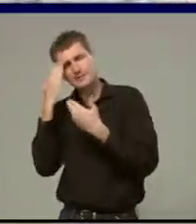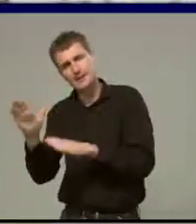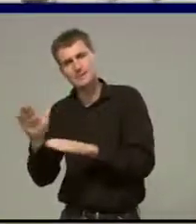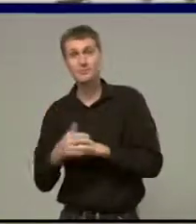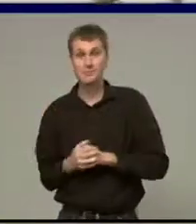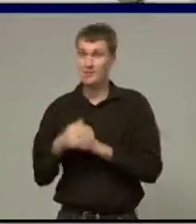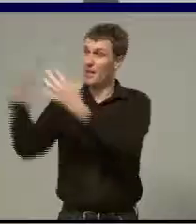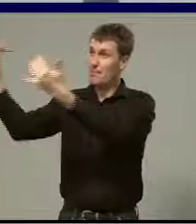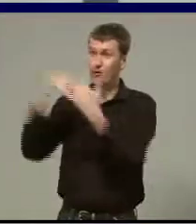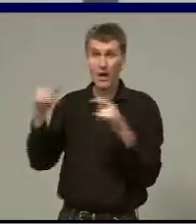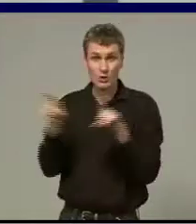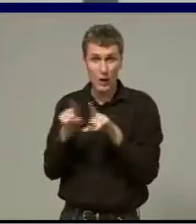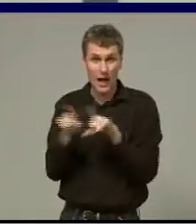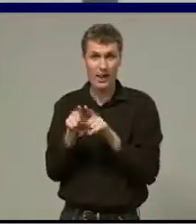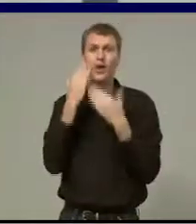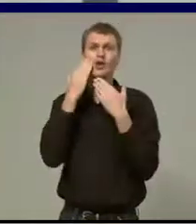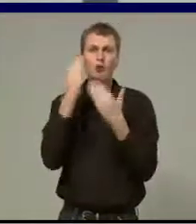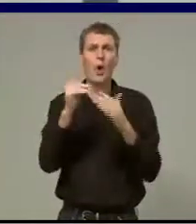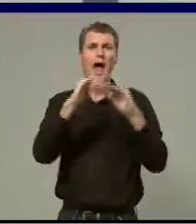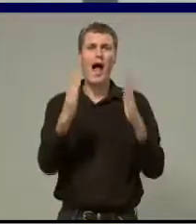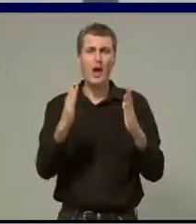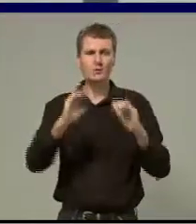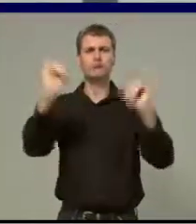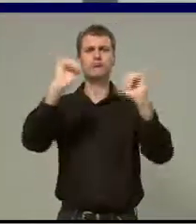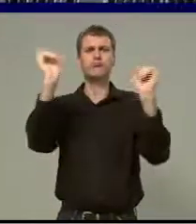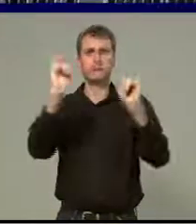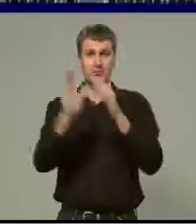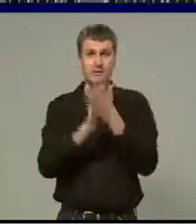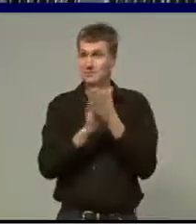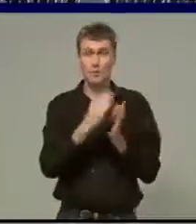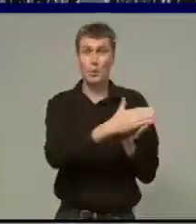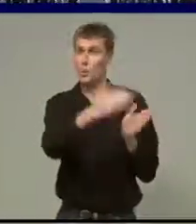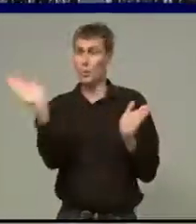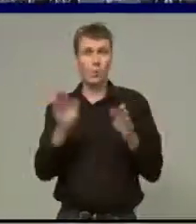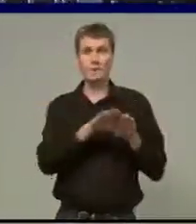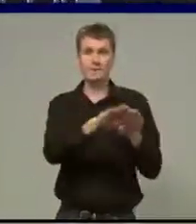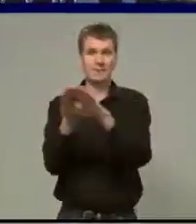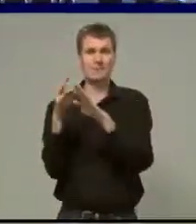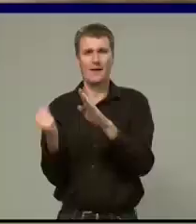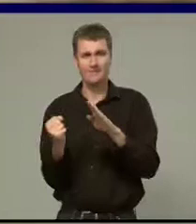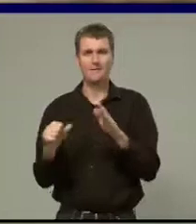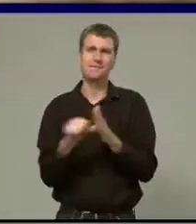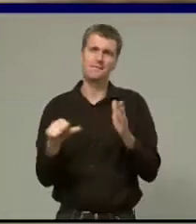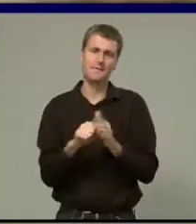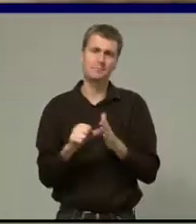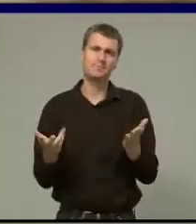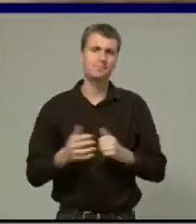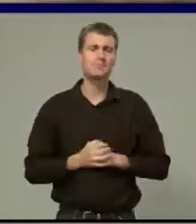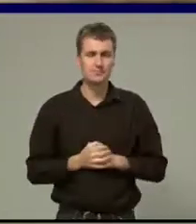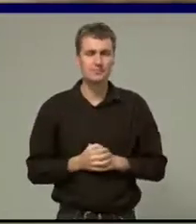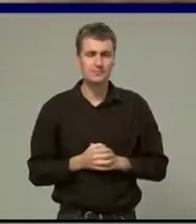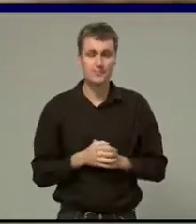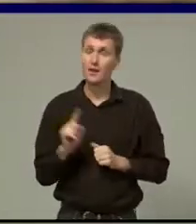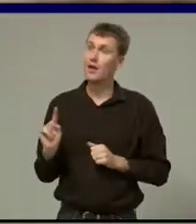exception shows that this housing crisis or challenge doesn't discriminate. Marcus Gibbs, CTV News. Prime Minister John